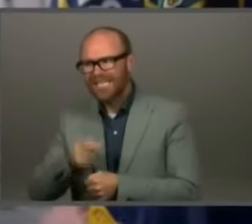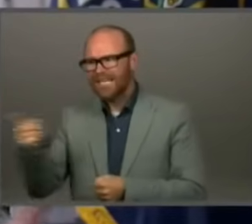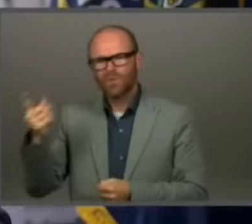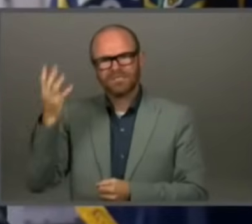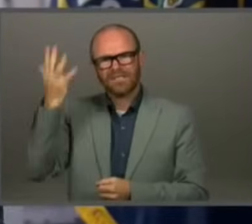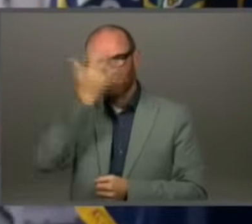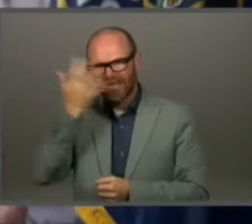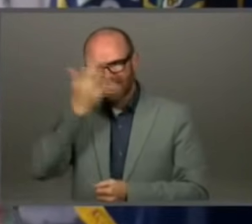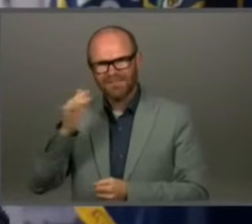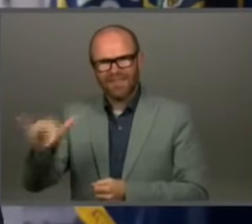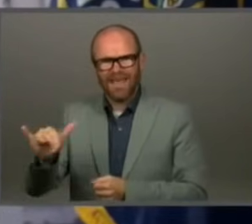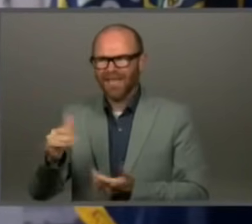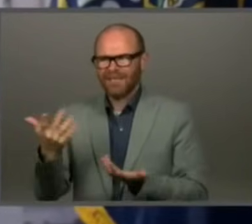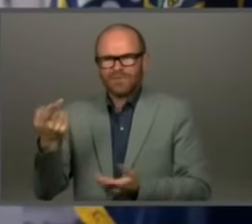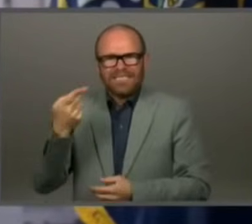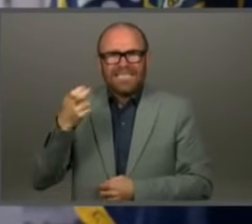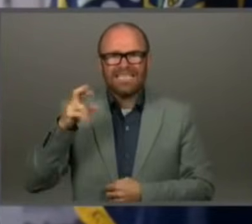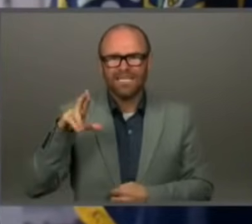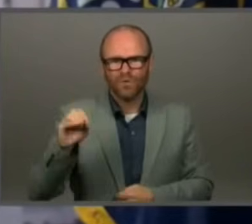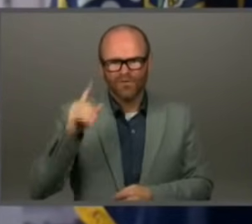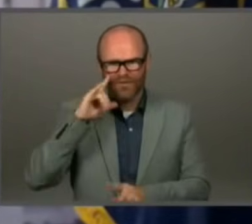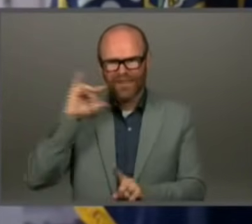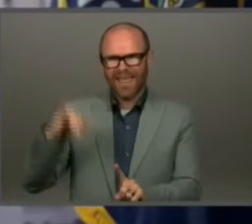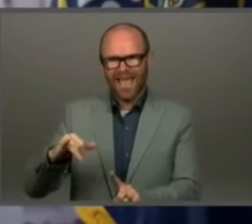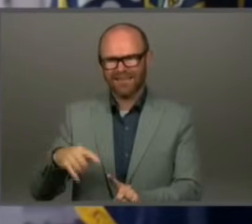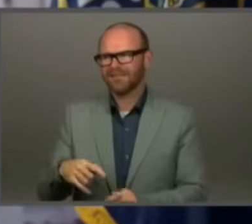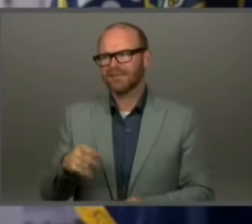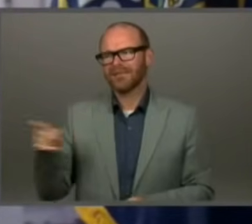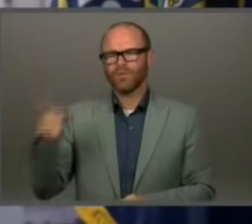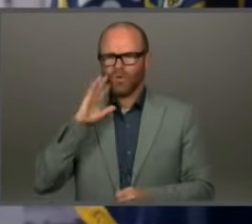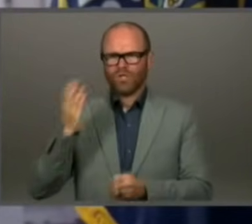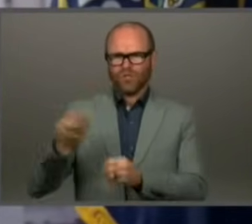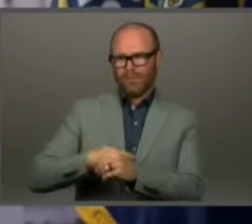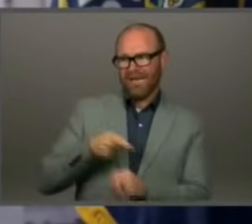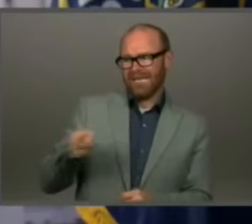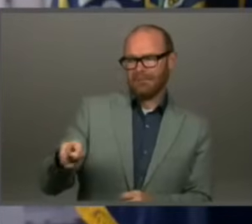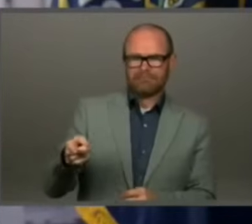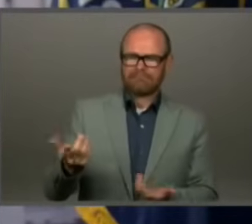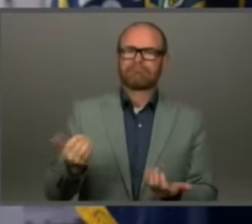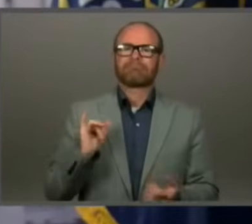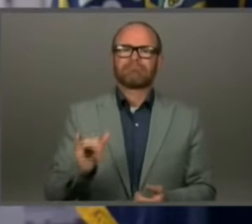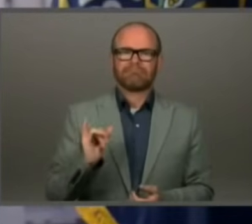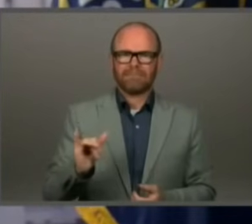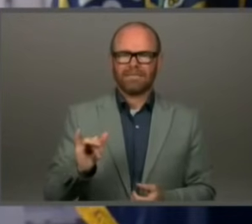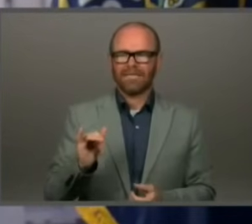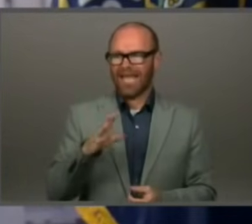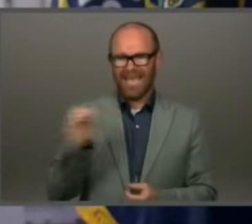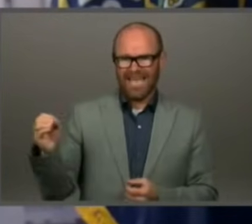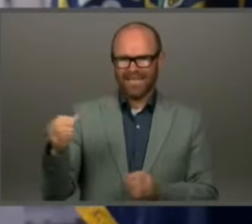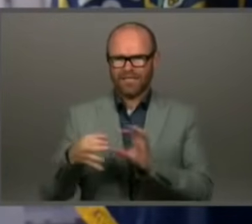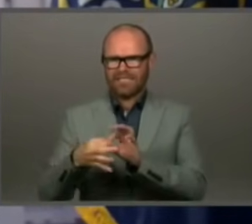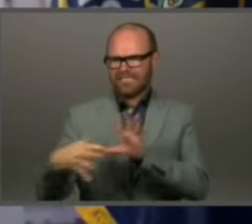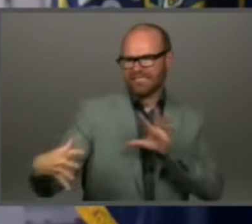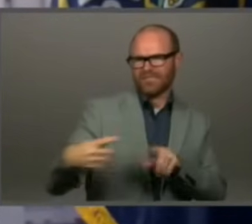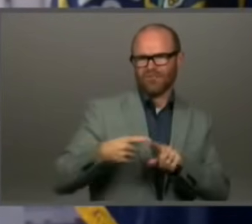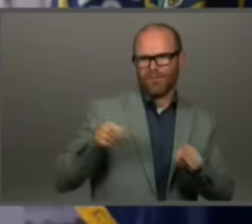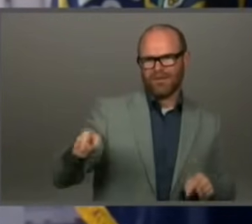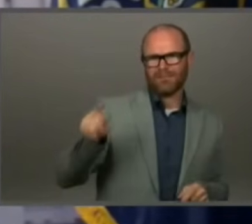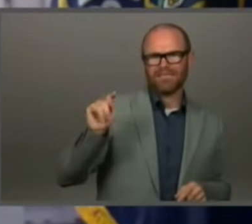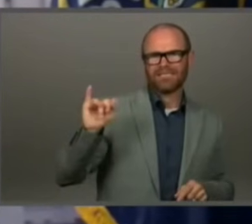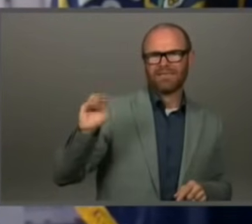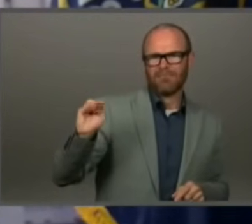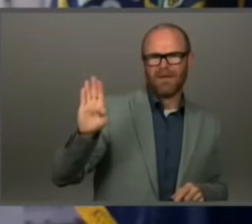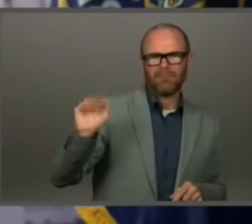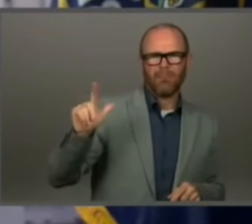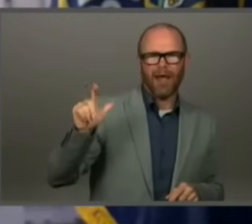the, you know, the hero of, that they would terminate him and remove themselves from him. And so I wondered, like everybody